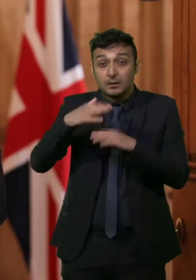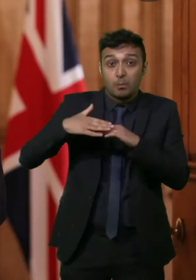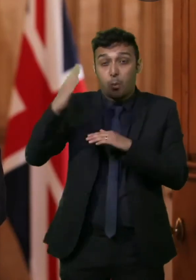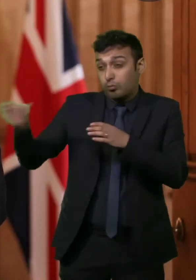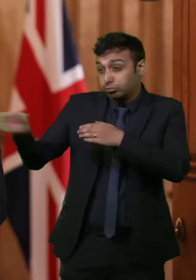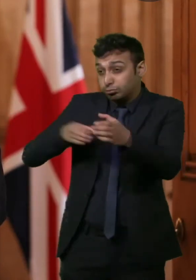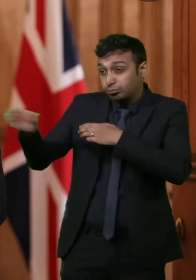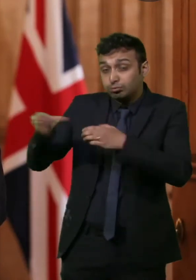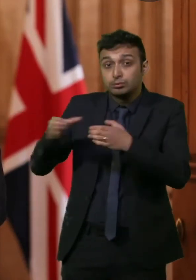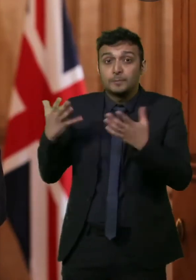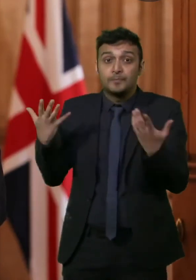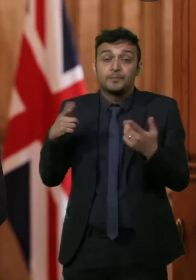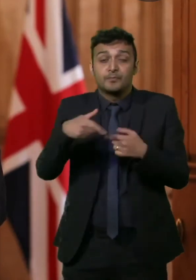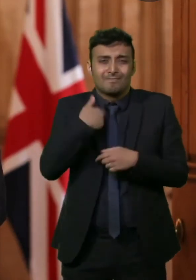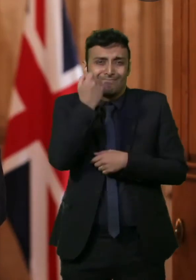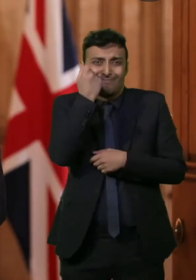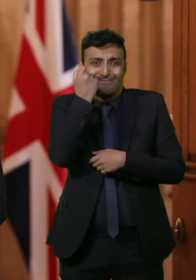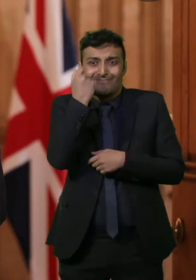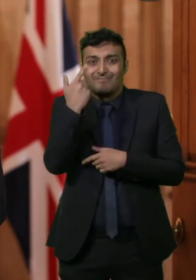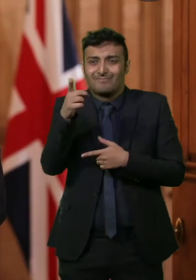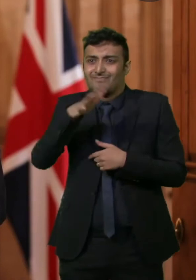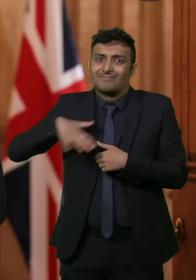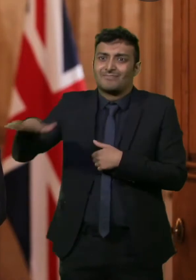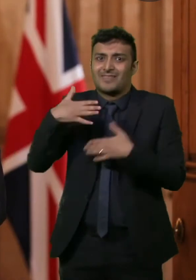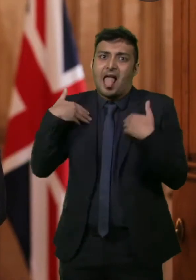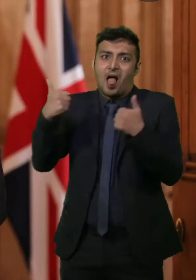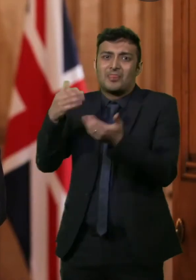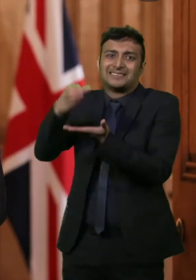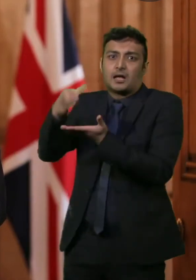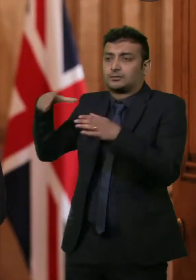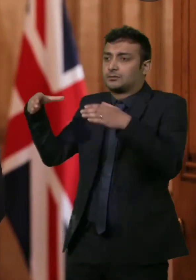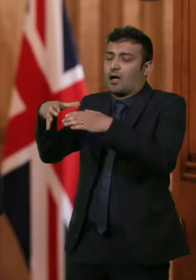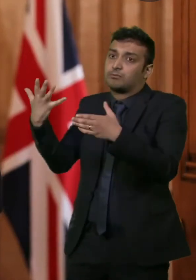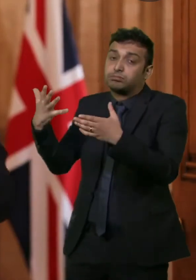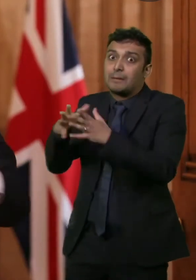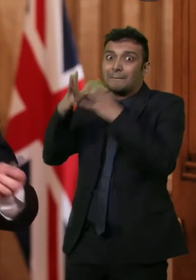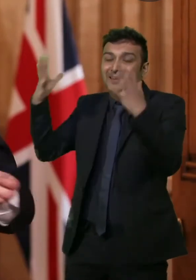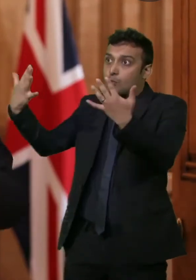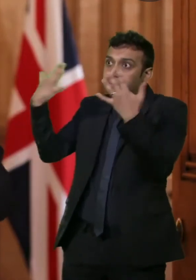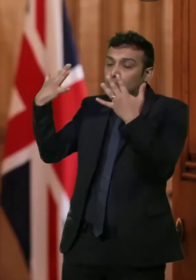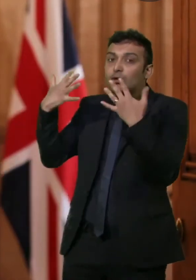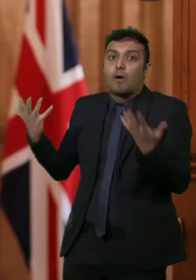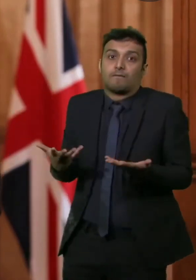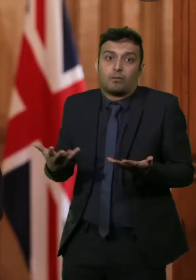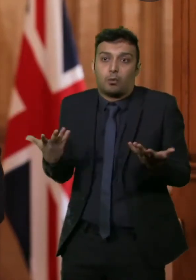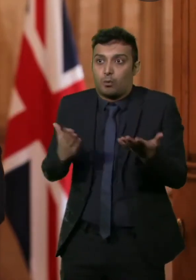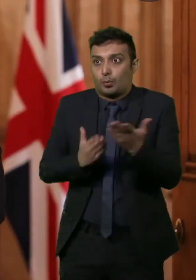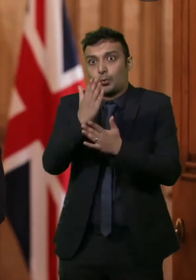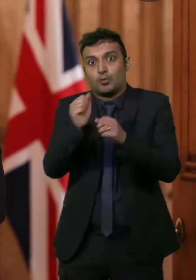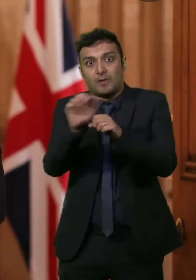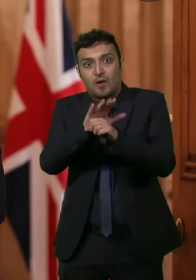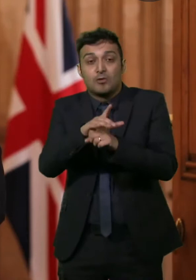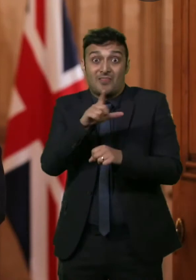the whole sector has been under massive pressure, and that's why we are investing colossally on top of